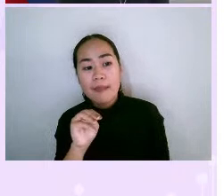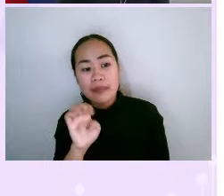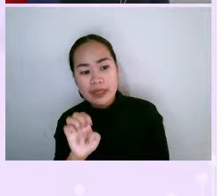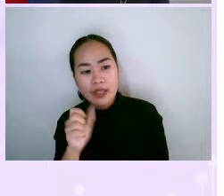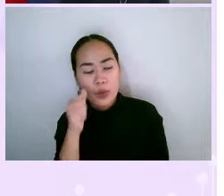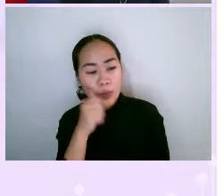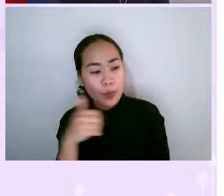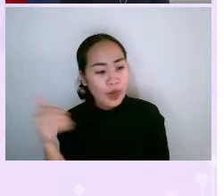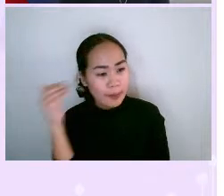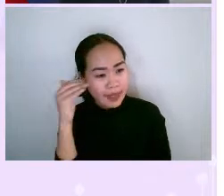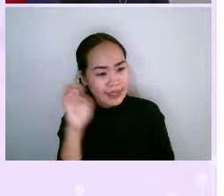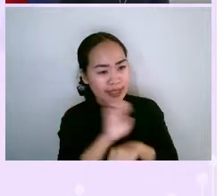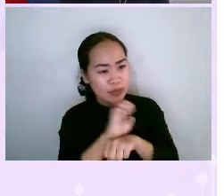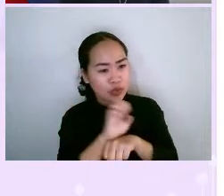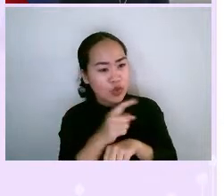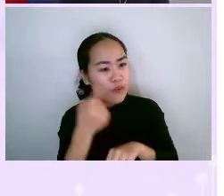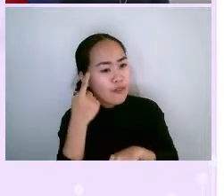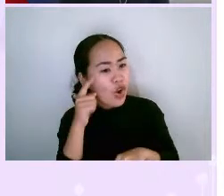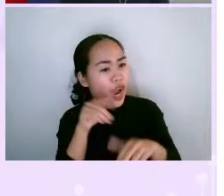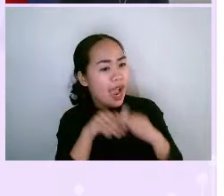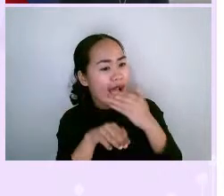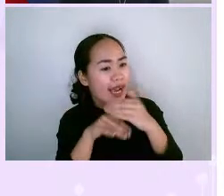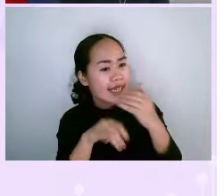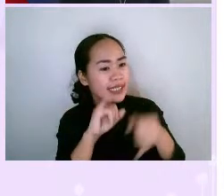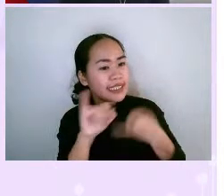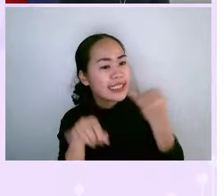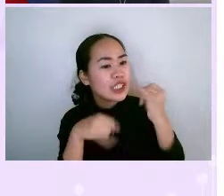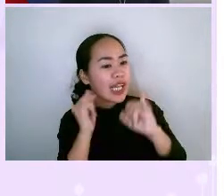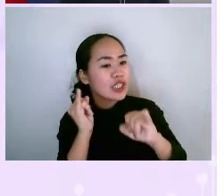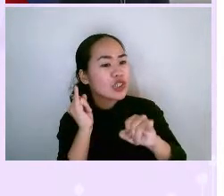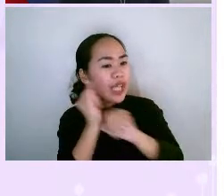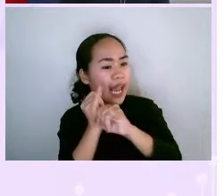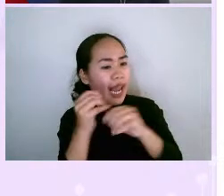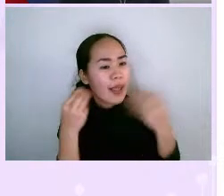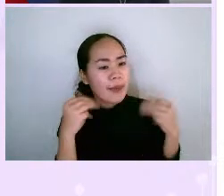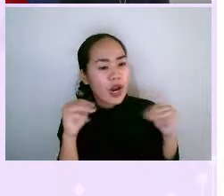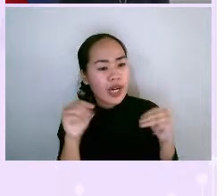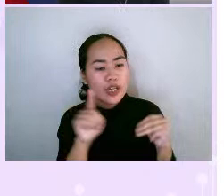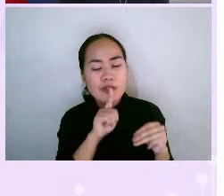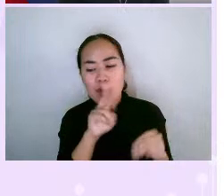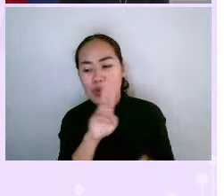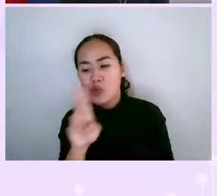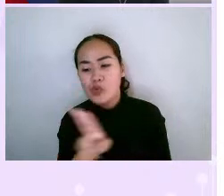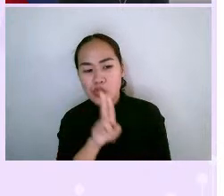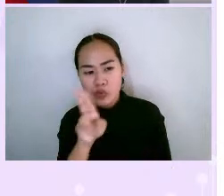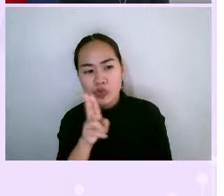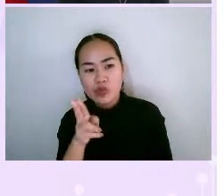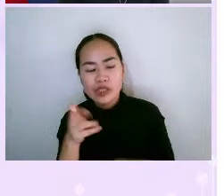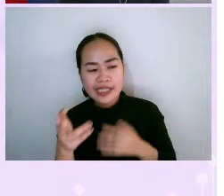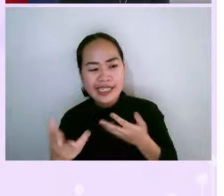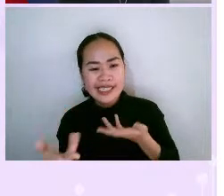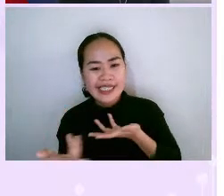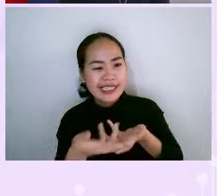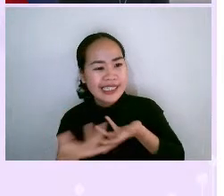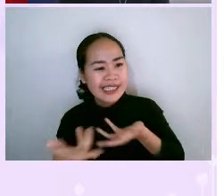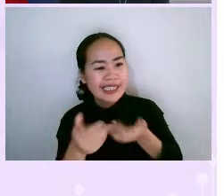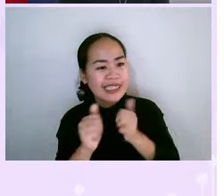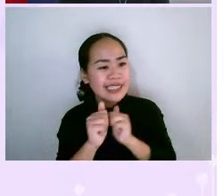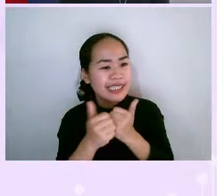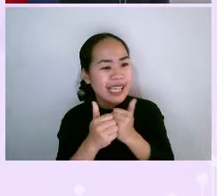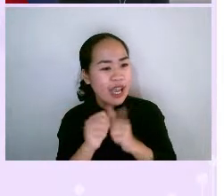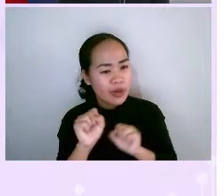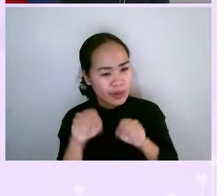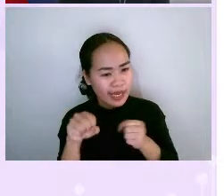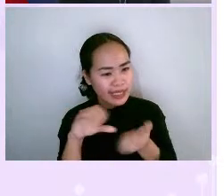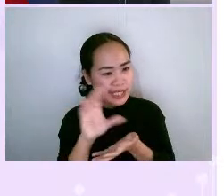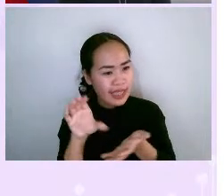entrepreneurs, to access international market through the International Trade Center's various